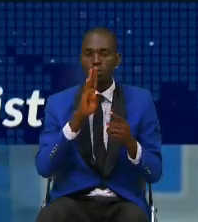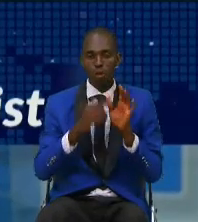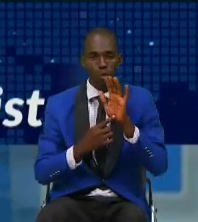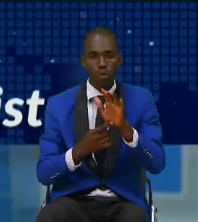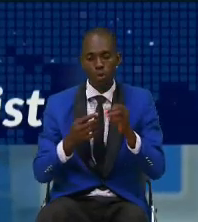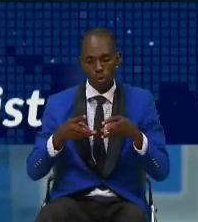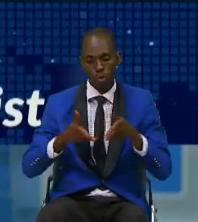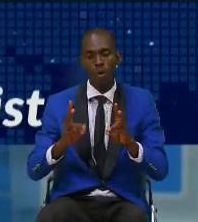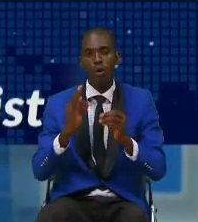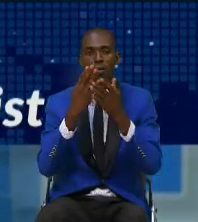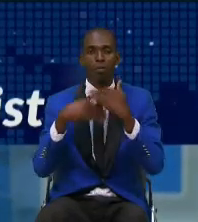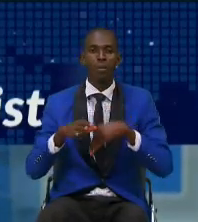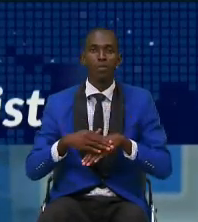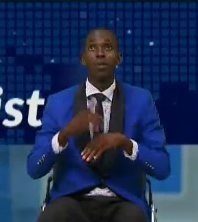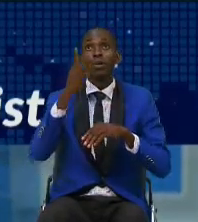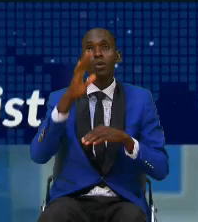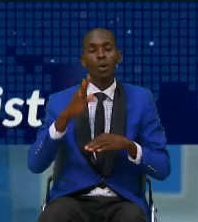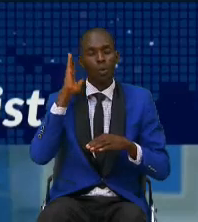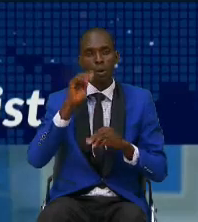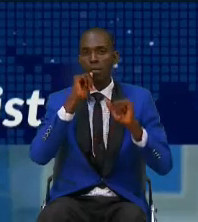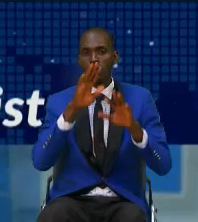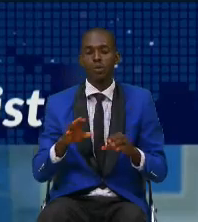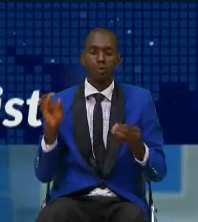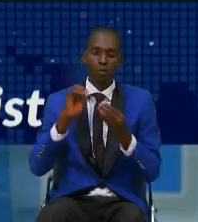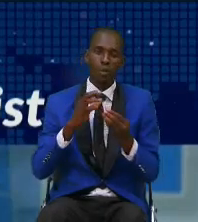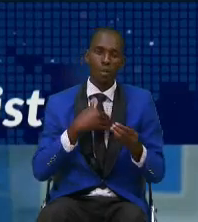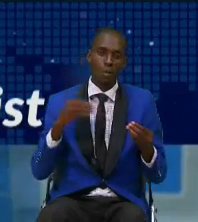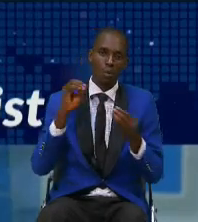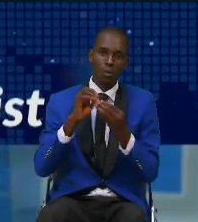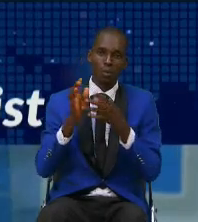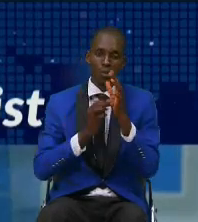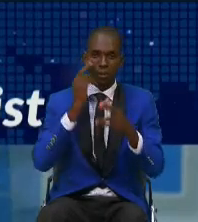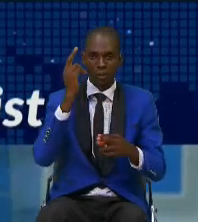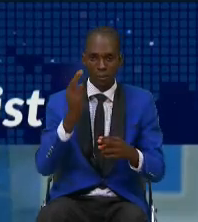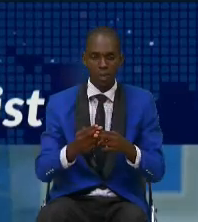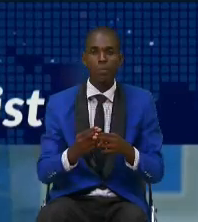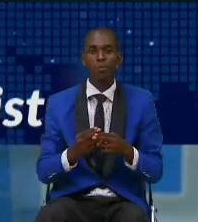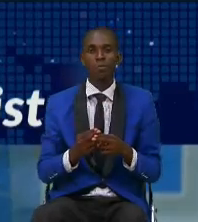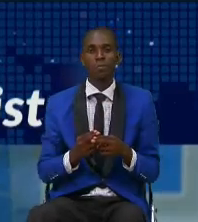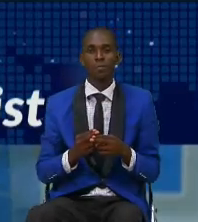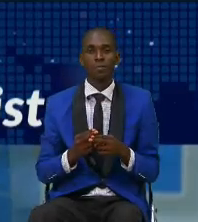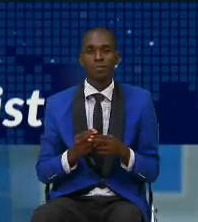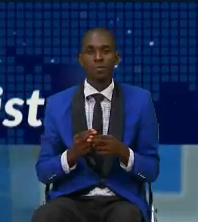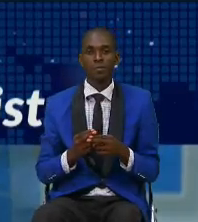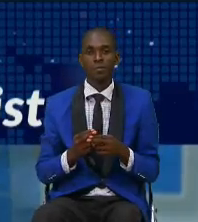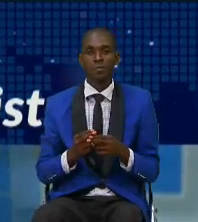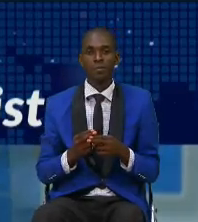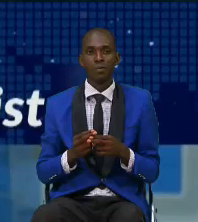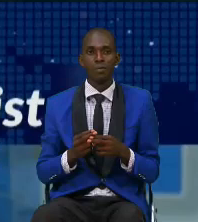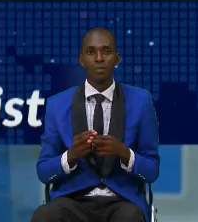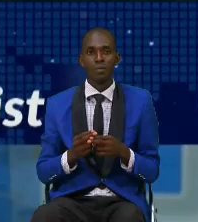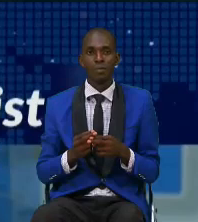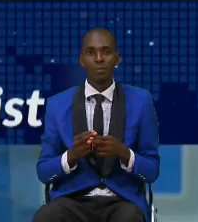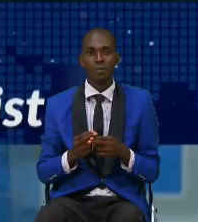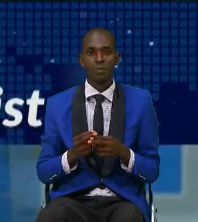heard, the way that leads to heaven. And God will bless you more and more in Jesus' name. If you are connected online,